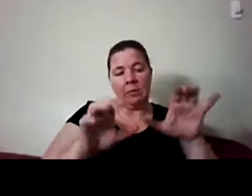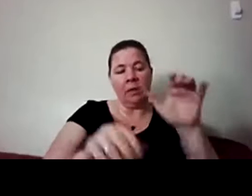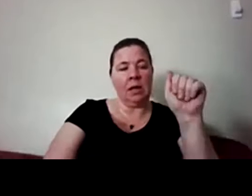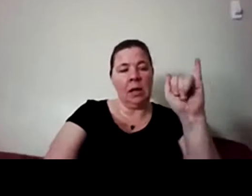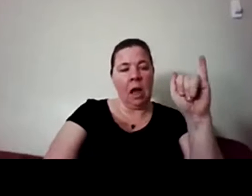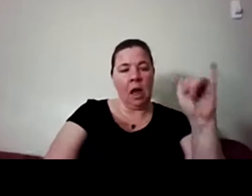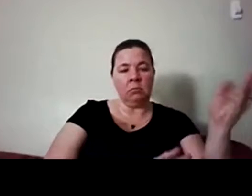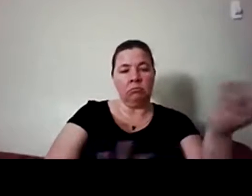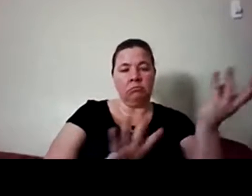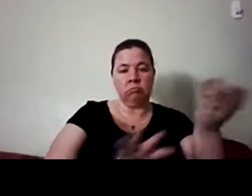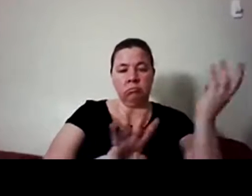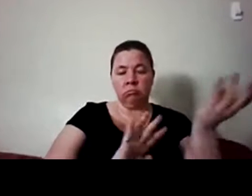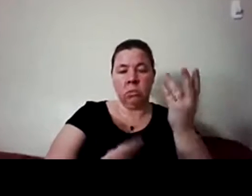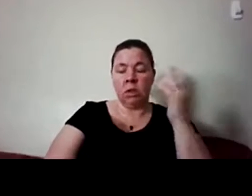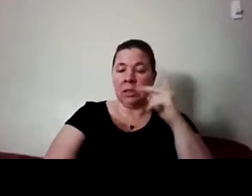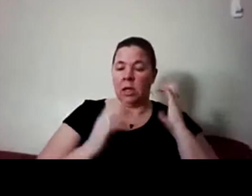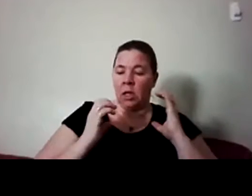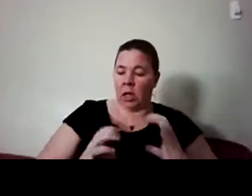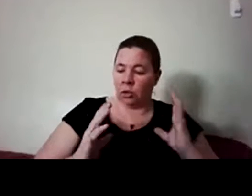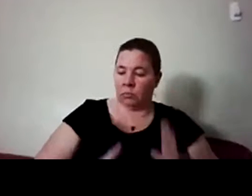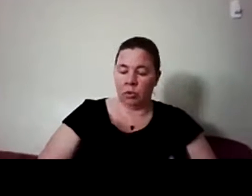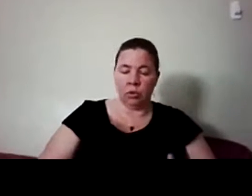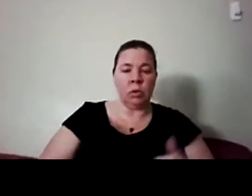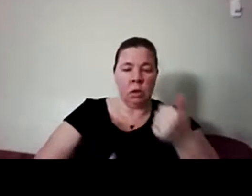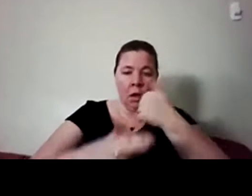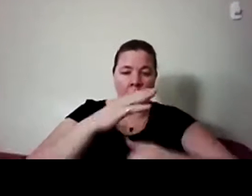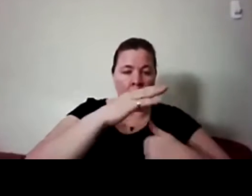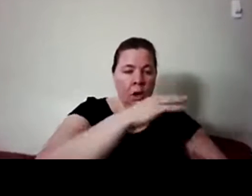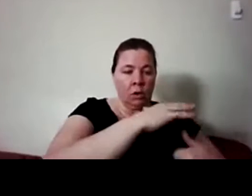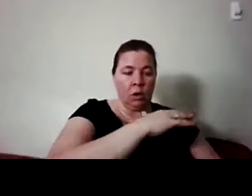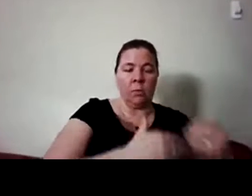going to work. You're going to see customers coming underneath you and giving you some